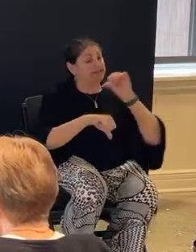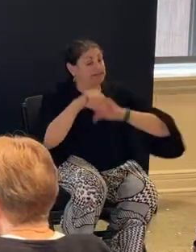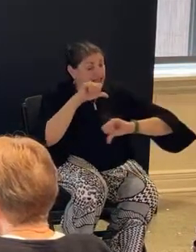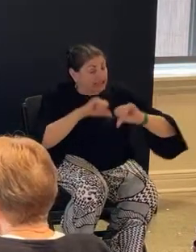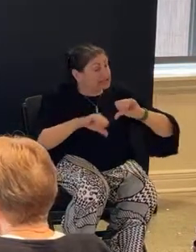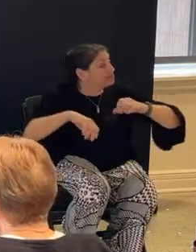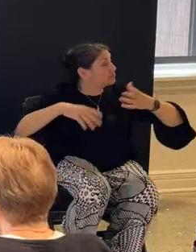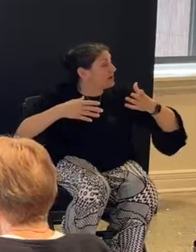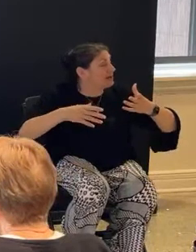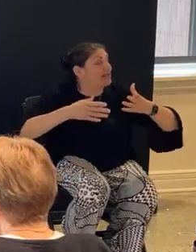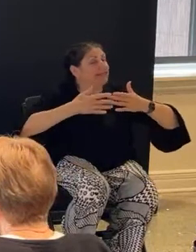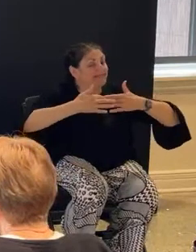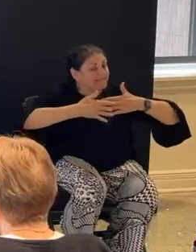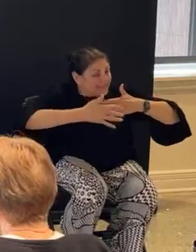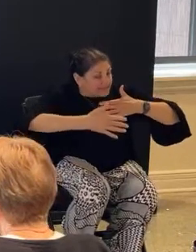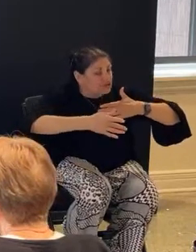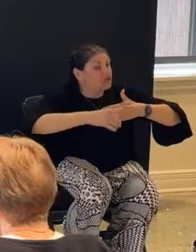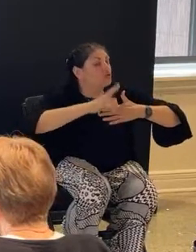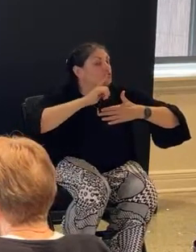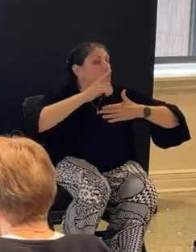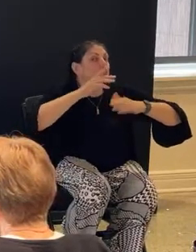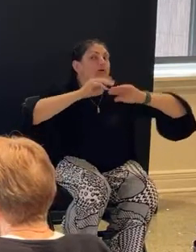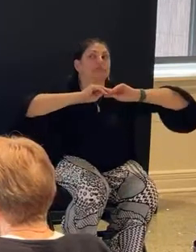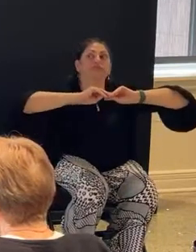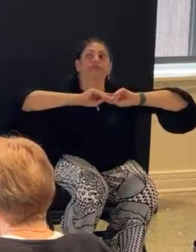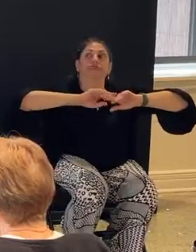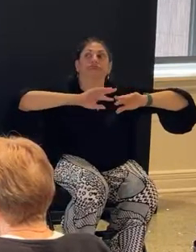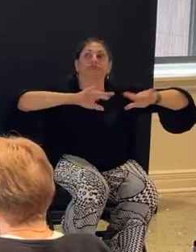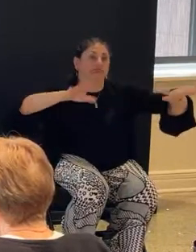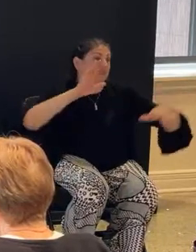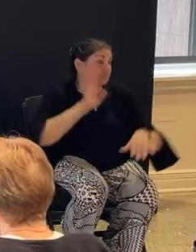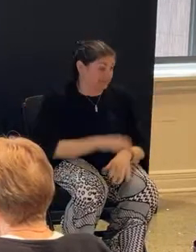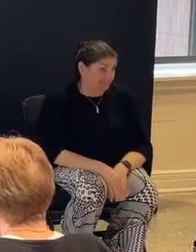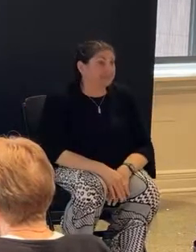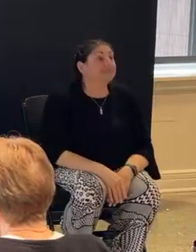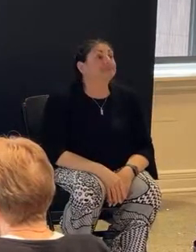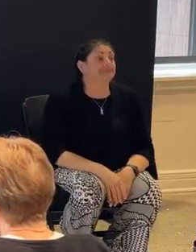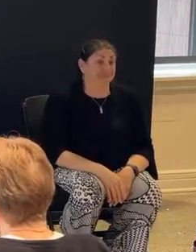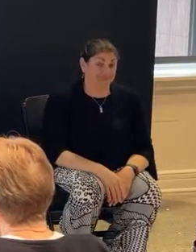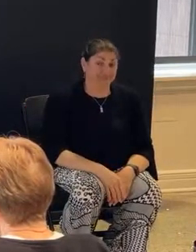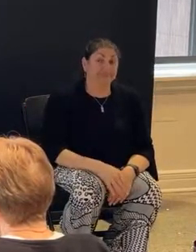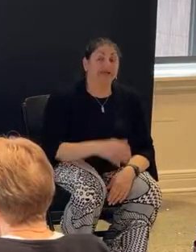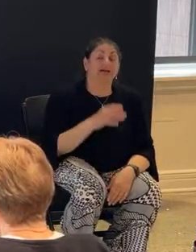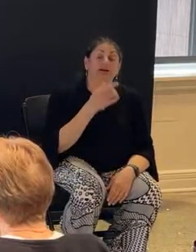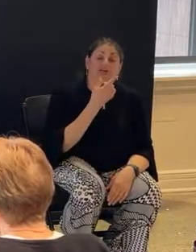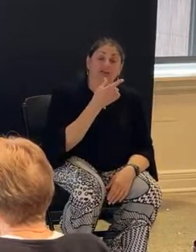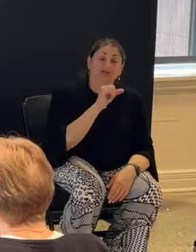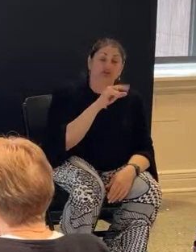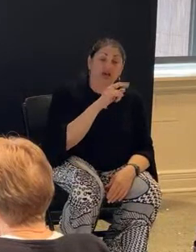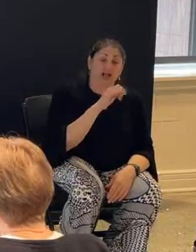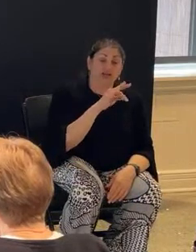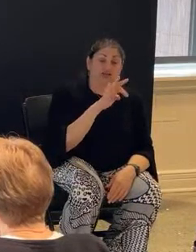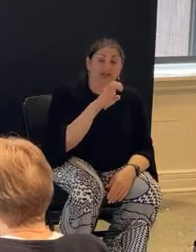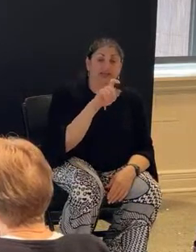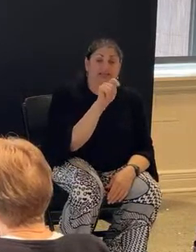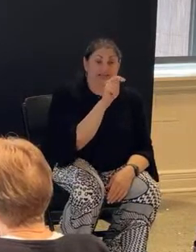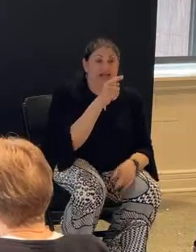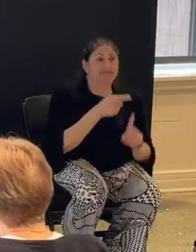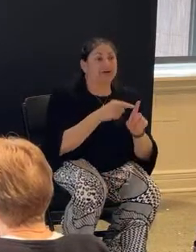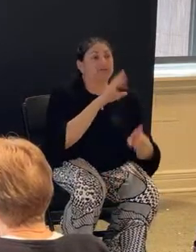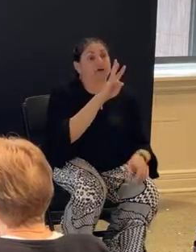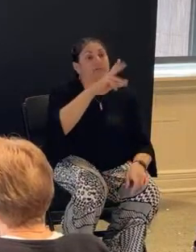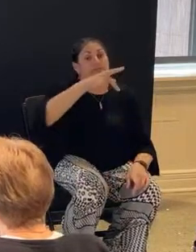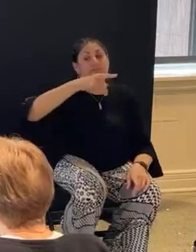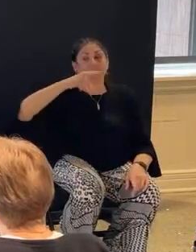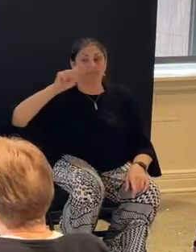out. And, you know, so those geologists from Whoops were saying, hey, nothing to